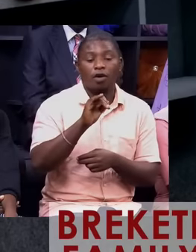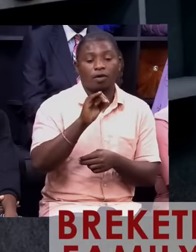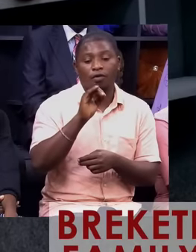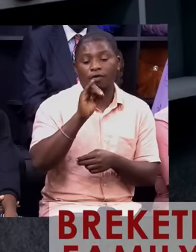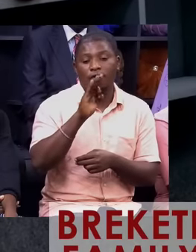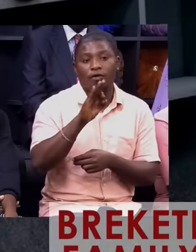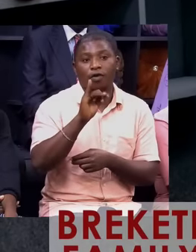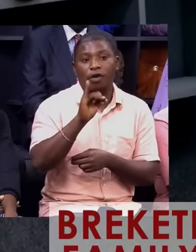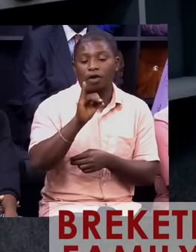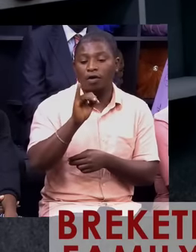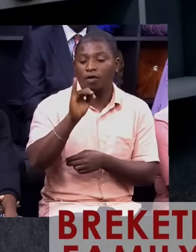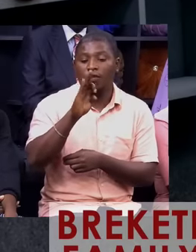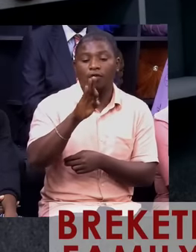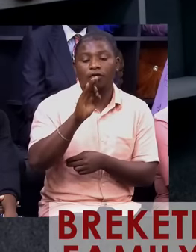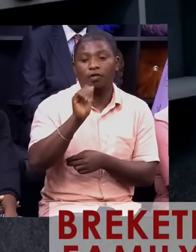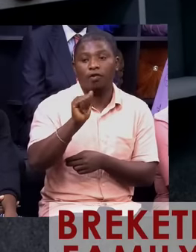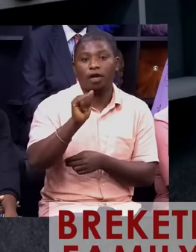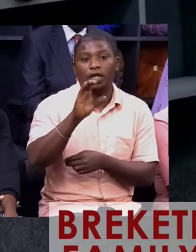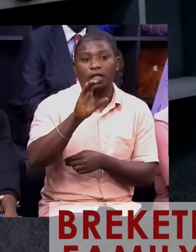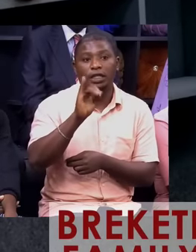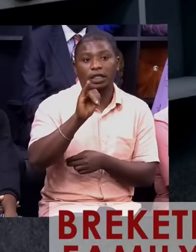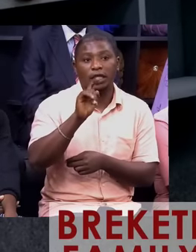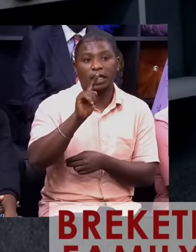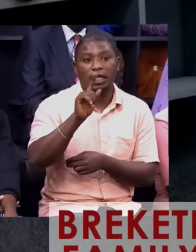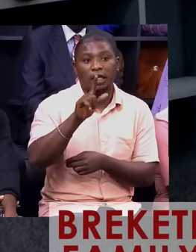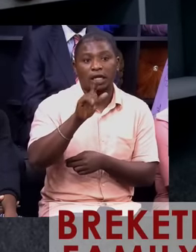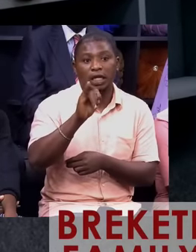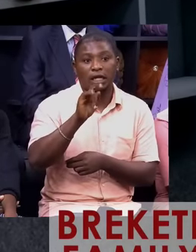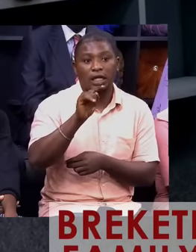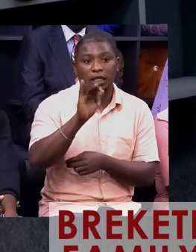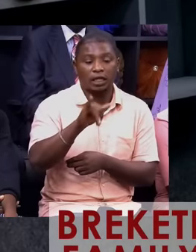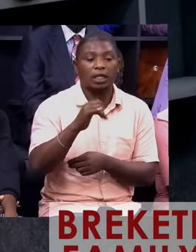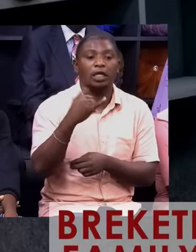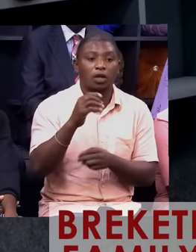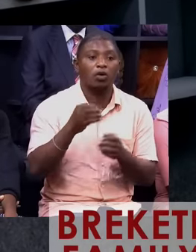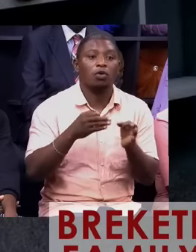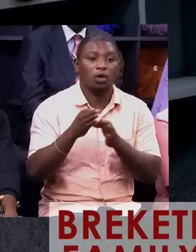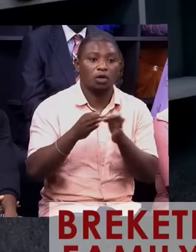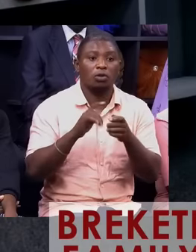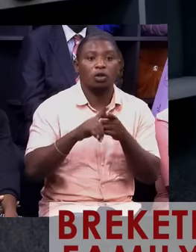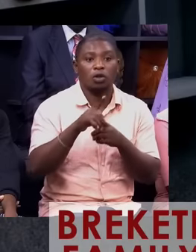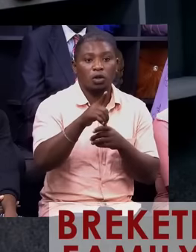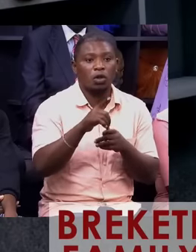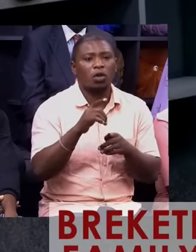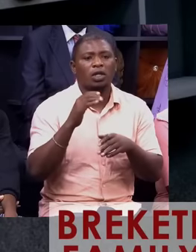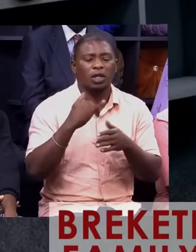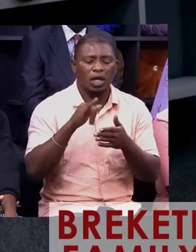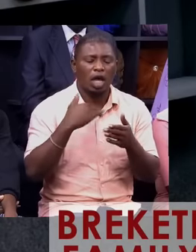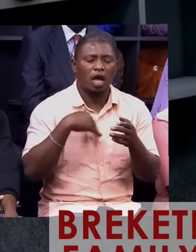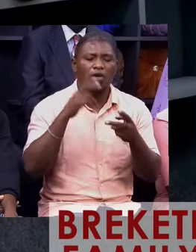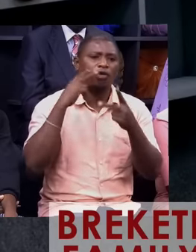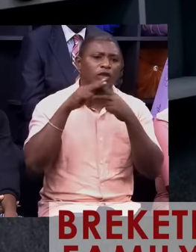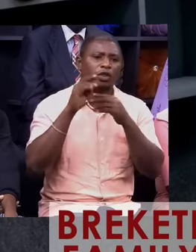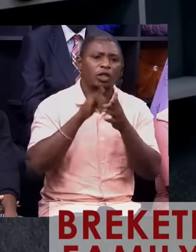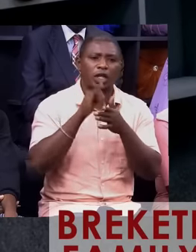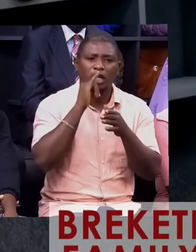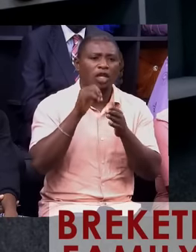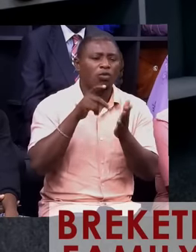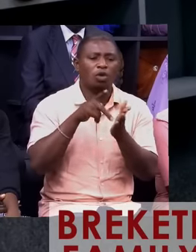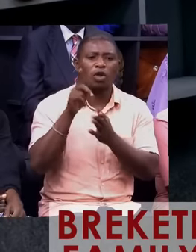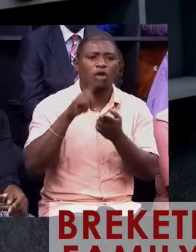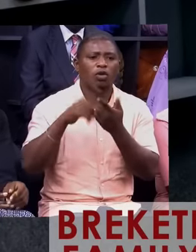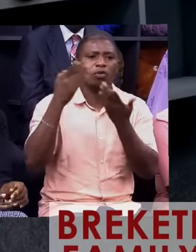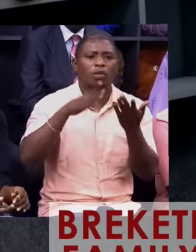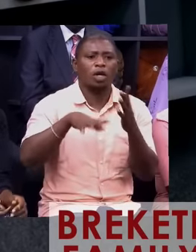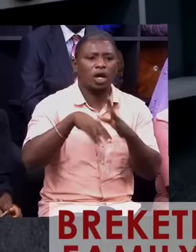available so on that part it's very clear on the vision for immunization they have the vision that is purely to bring out